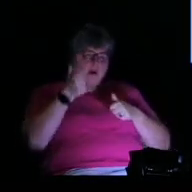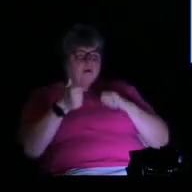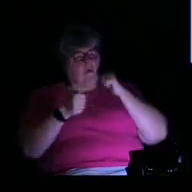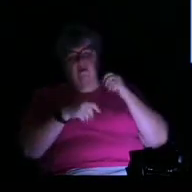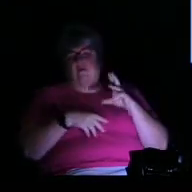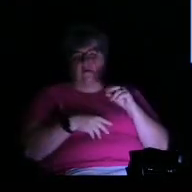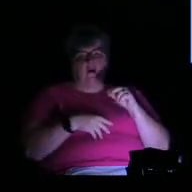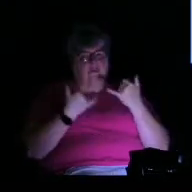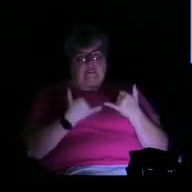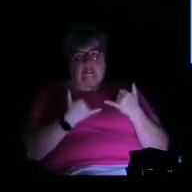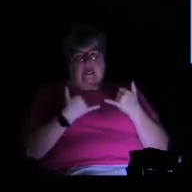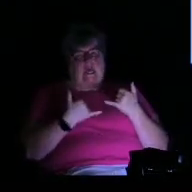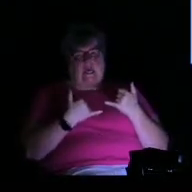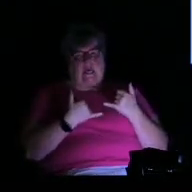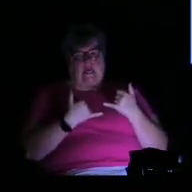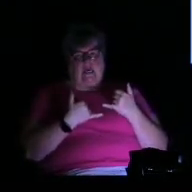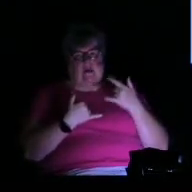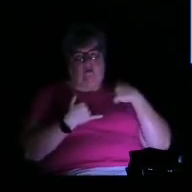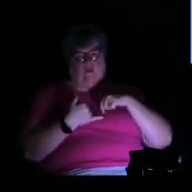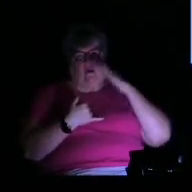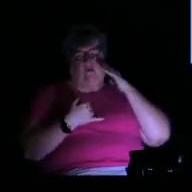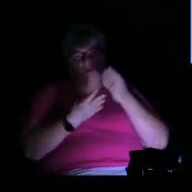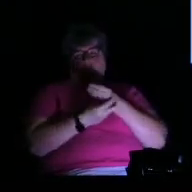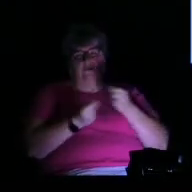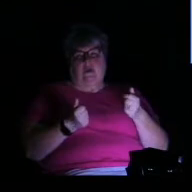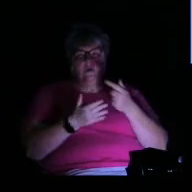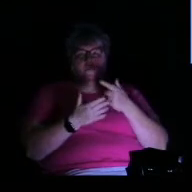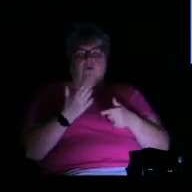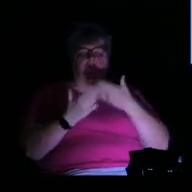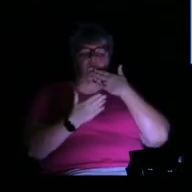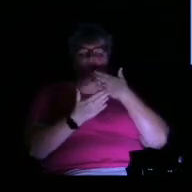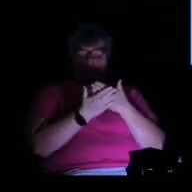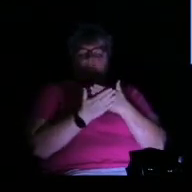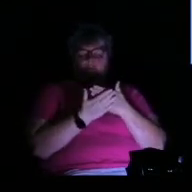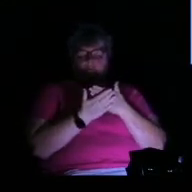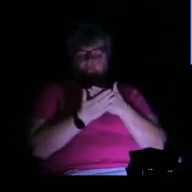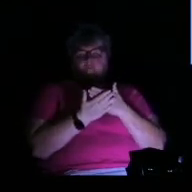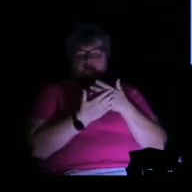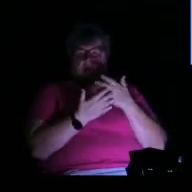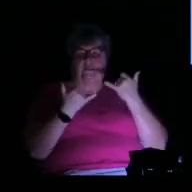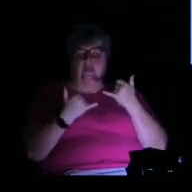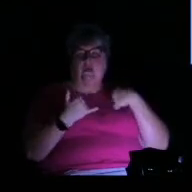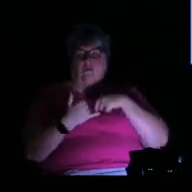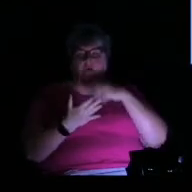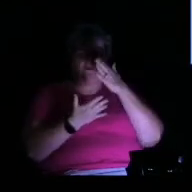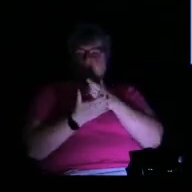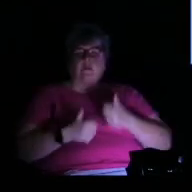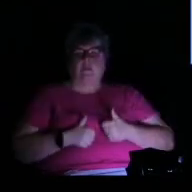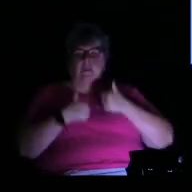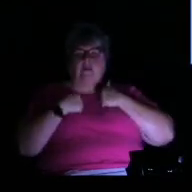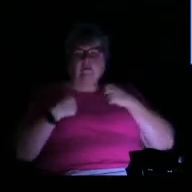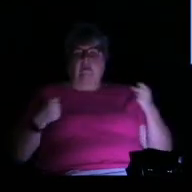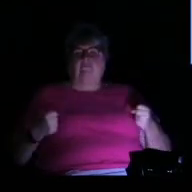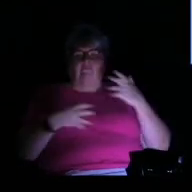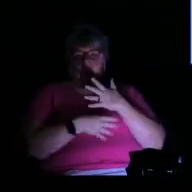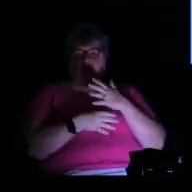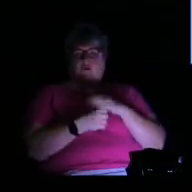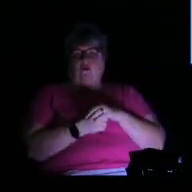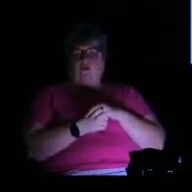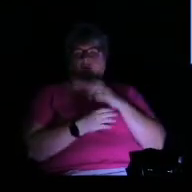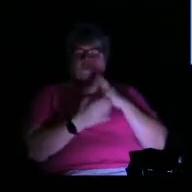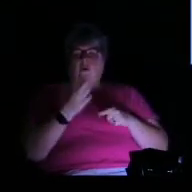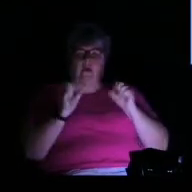today, today. We're going to be zealous for what is good. Today, God, we're going to stop living in fear. What